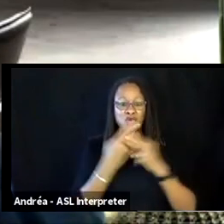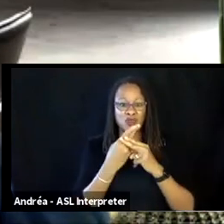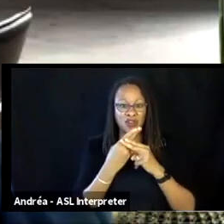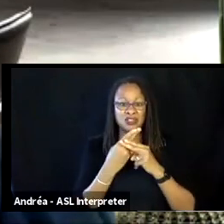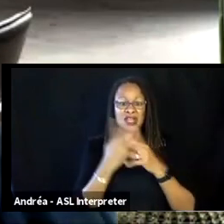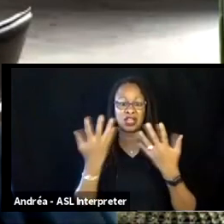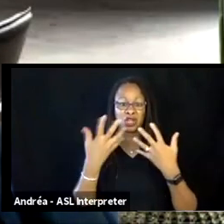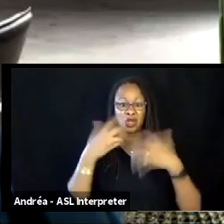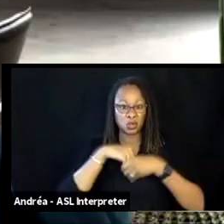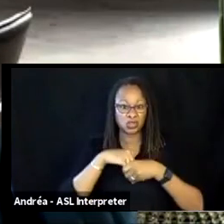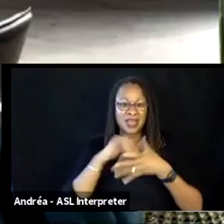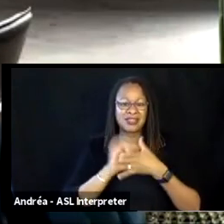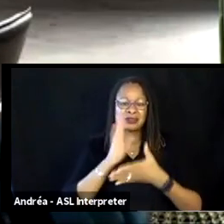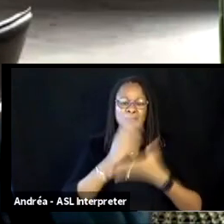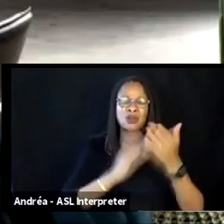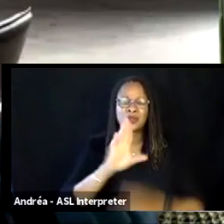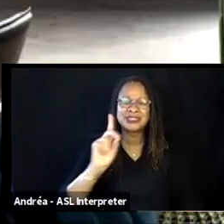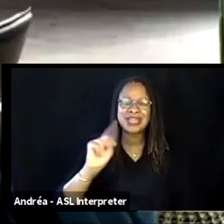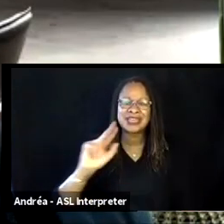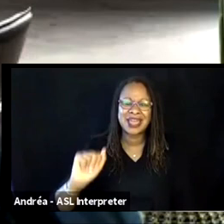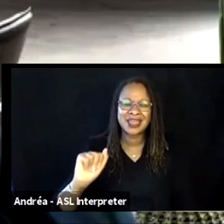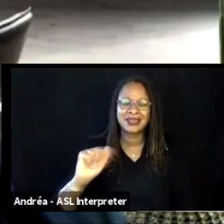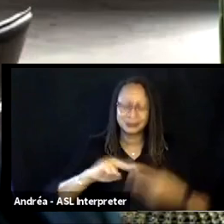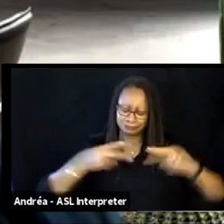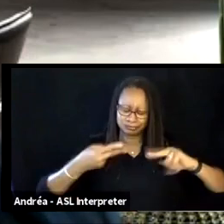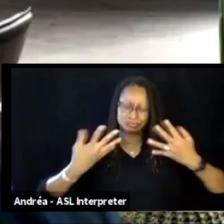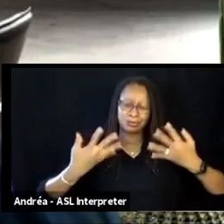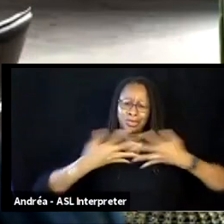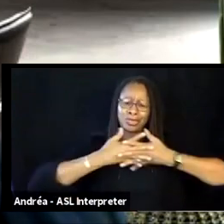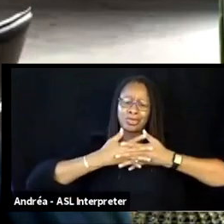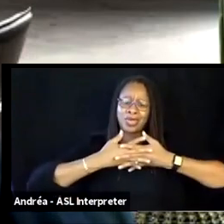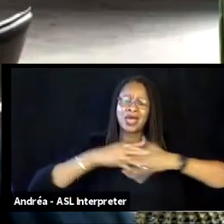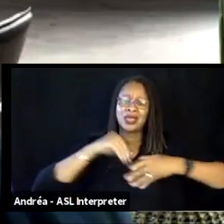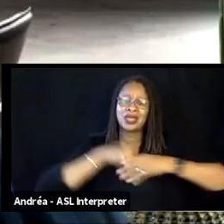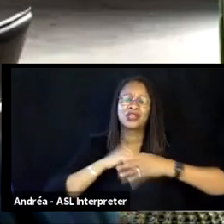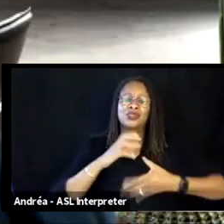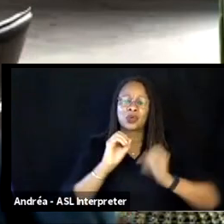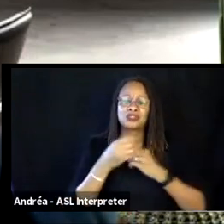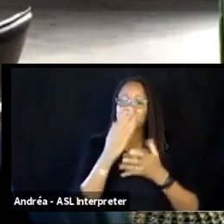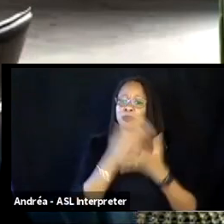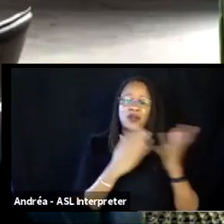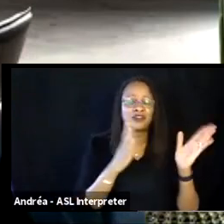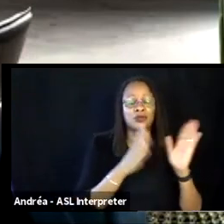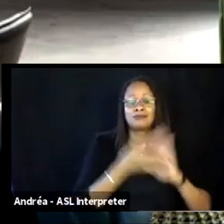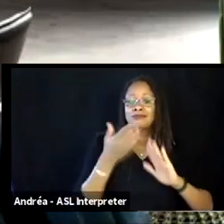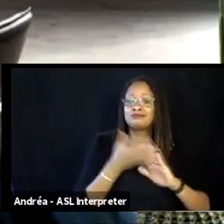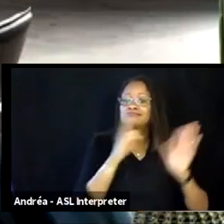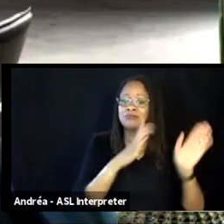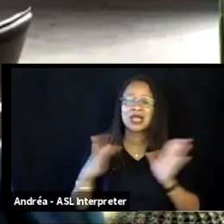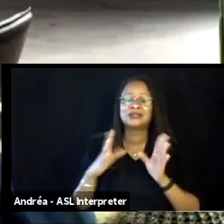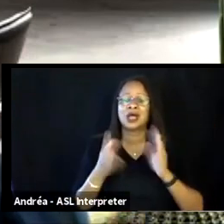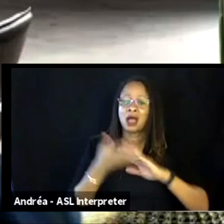DNA. It's integrated into the organization. It's a part of everything you do. It's a part of your plans, your operations, your people,